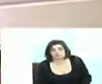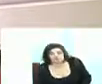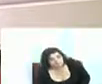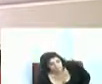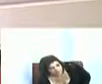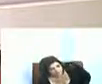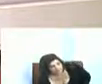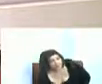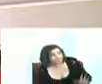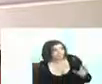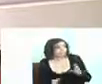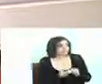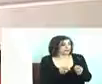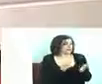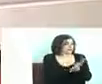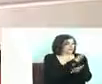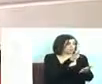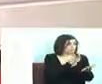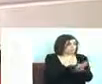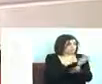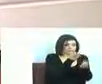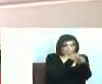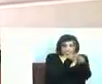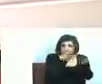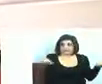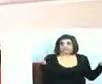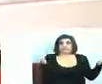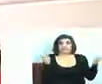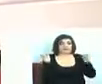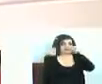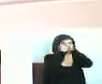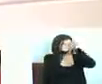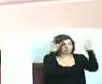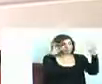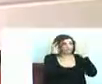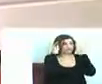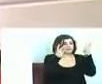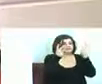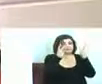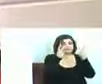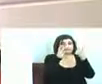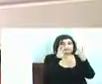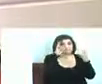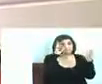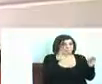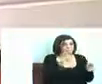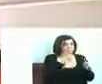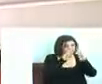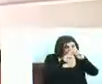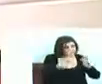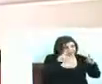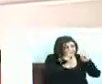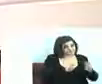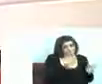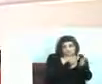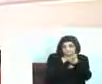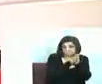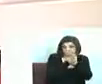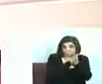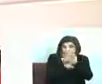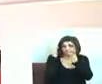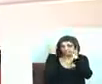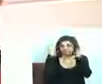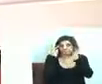the sanctuary on the podium, you'll find that there are these vision. It says, discerning our motivating vision. We are in this process where we